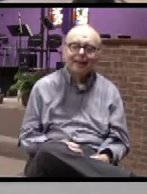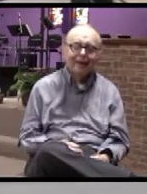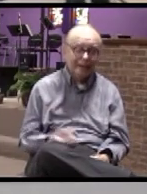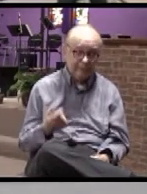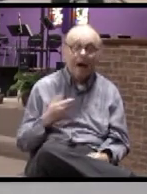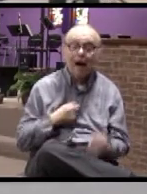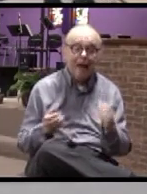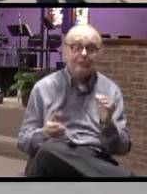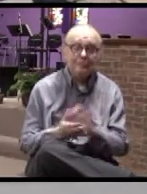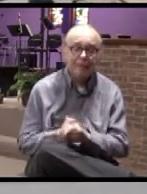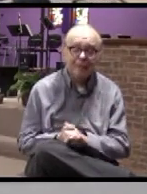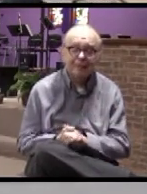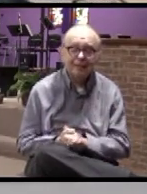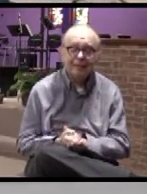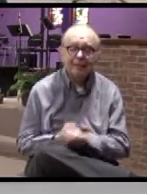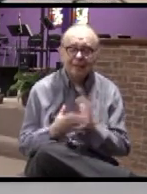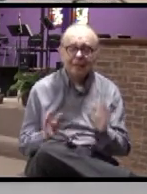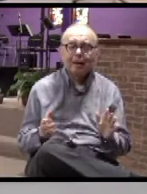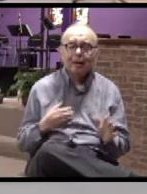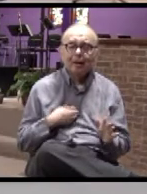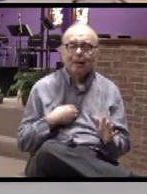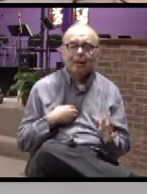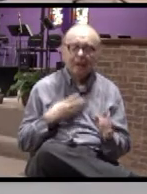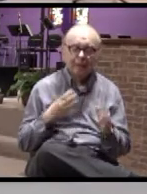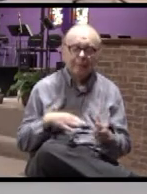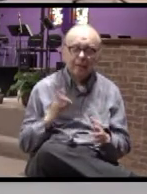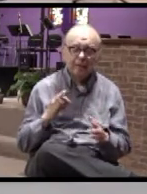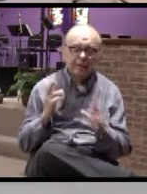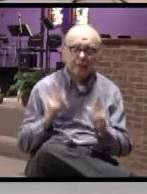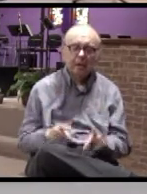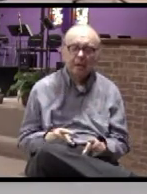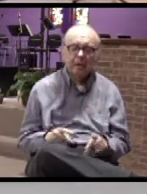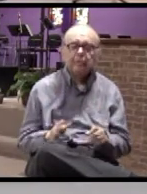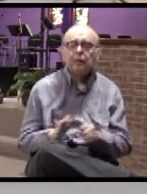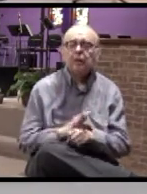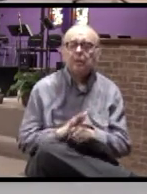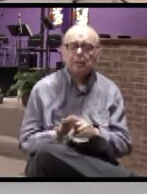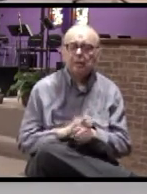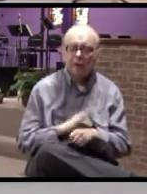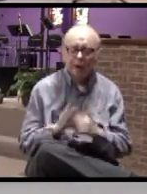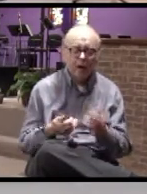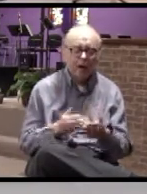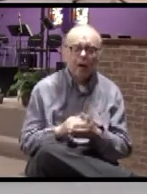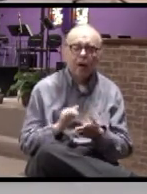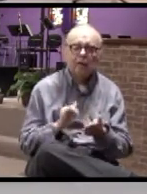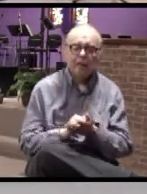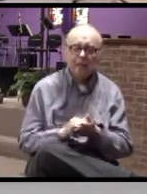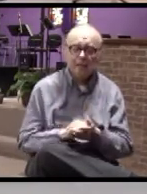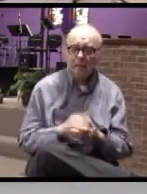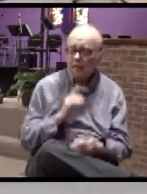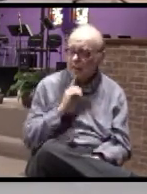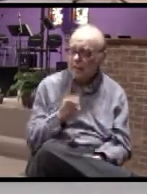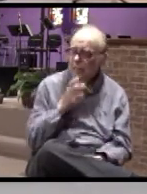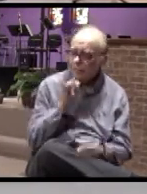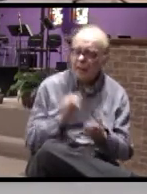I am. But I just found someone to help complete all of this. Really? Who is he? He's